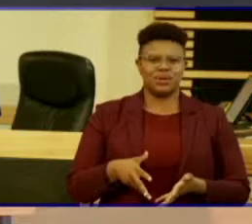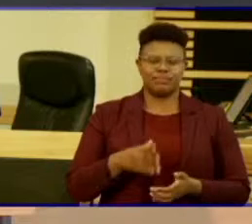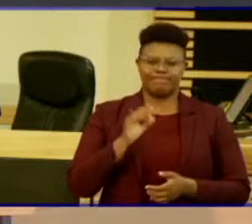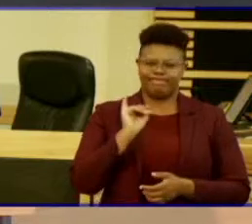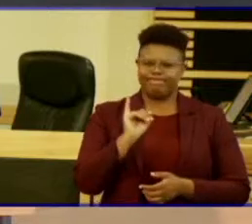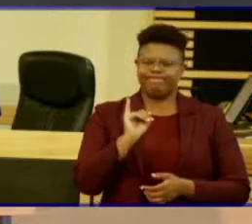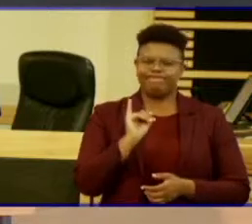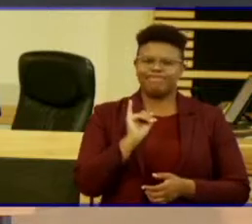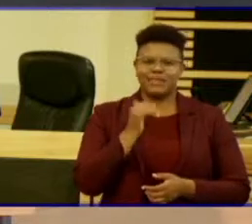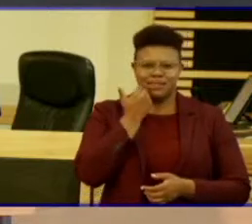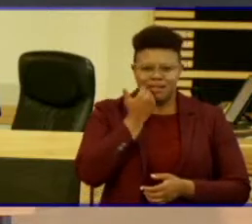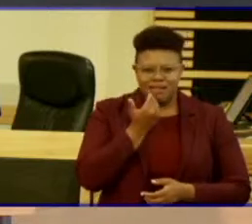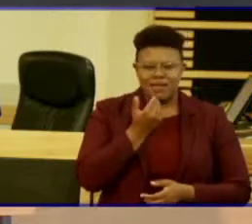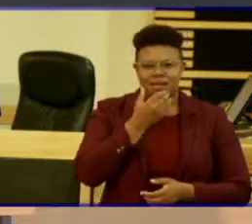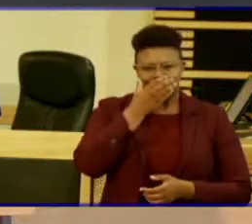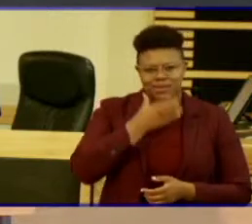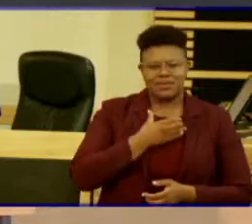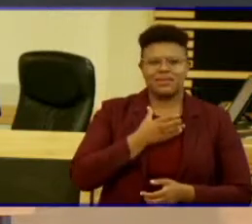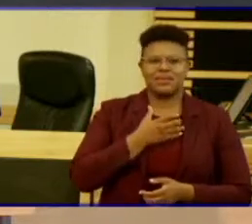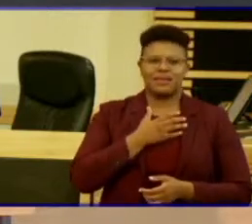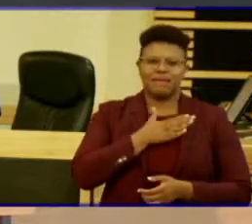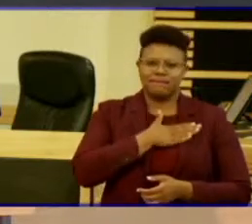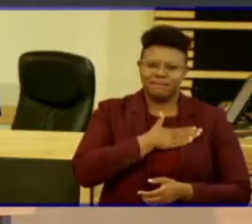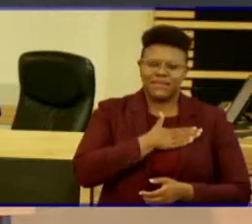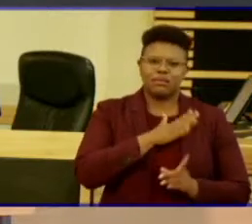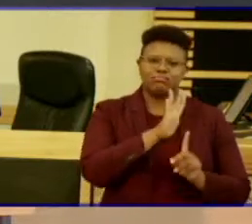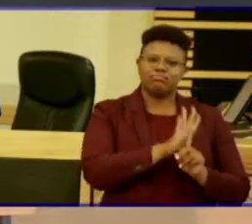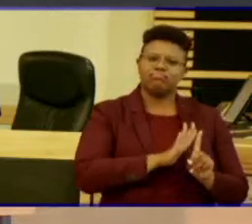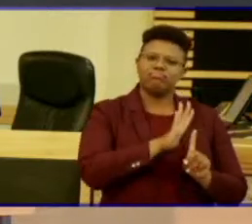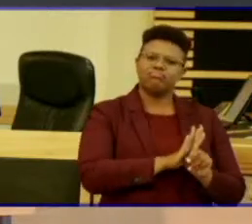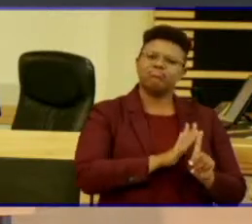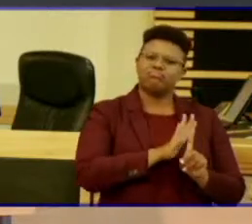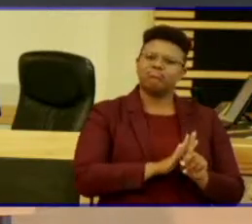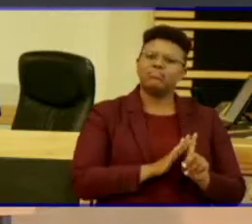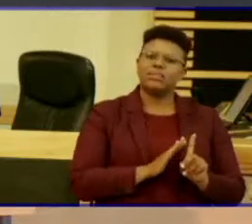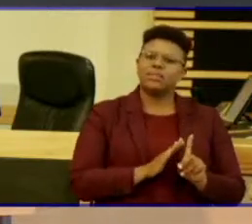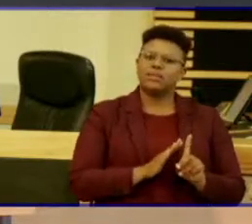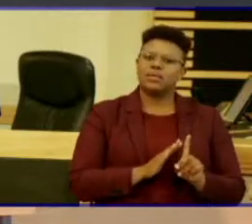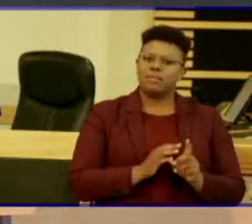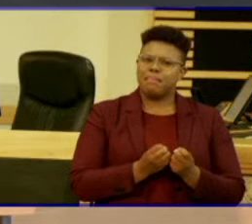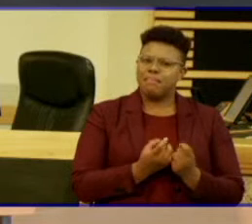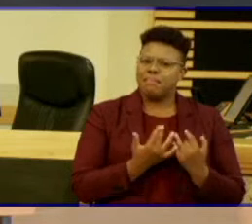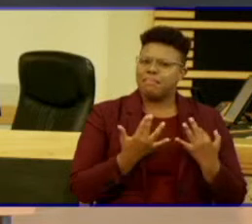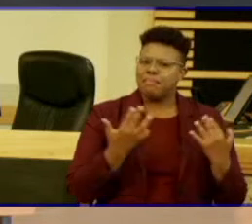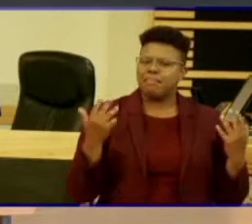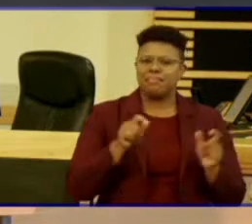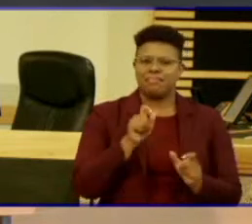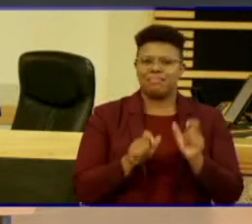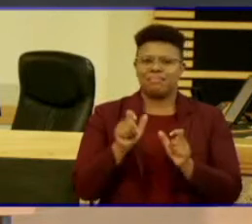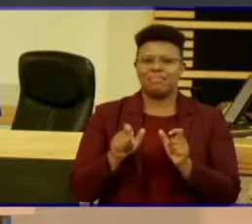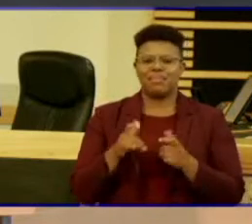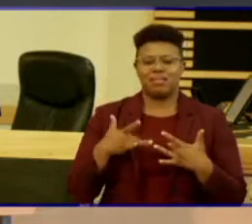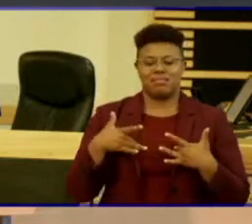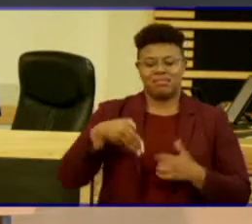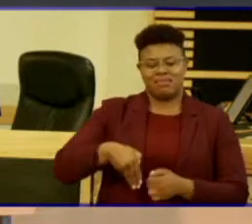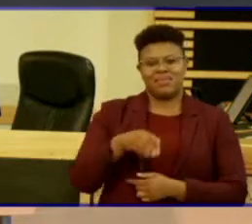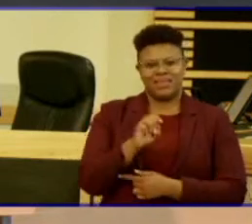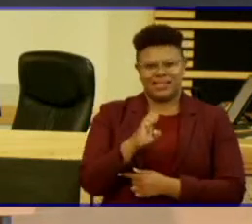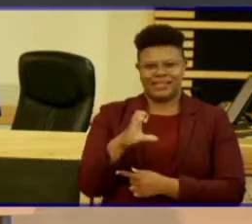kungosizi novelwano ukuvakalisa ukuba siphulukene nemiphefumulo yamebi beliphondo